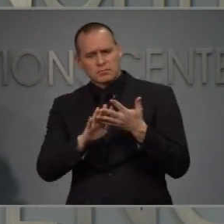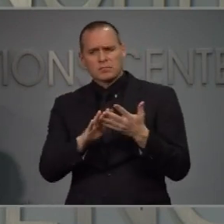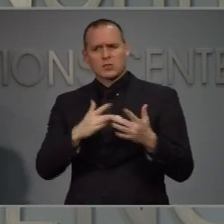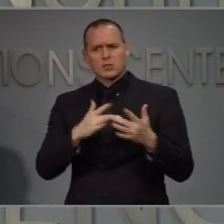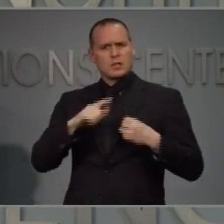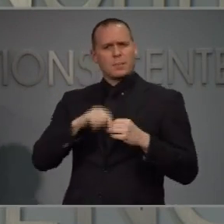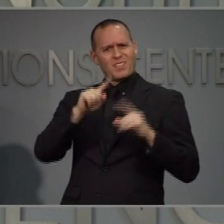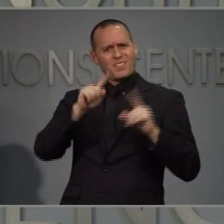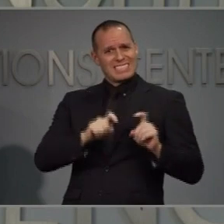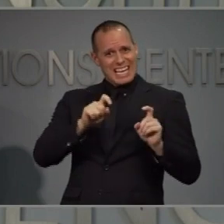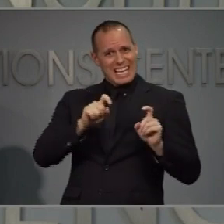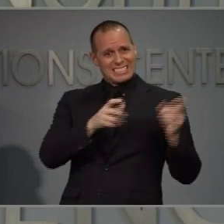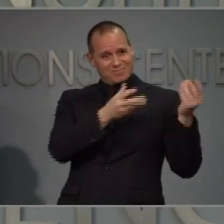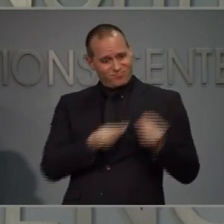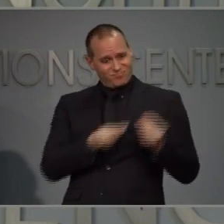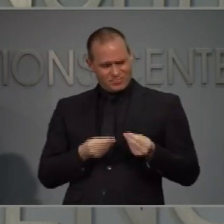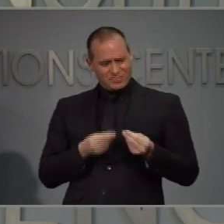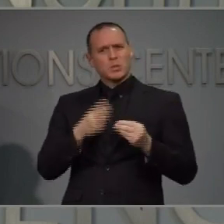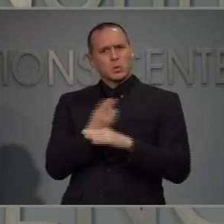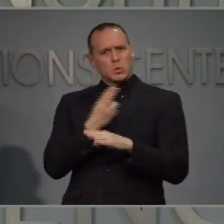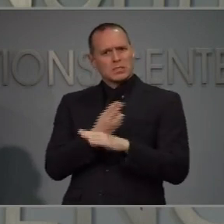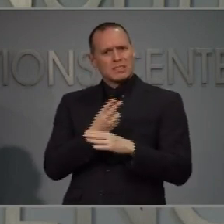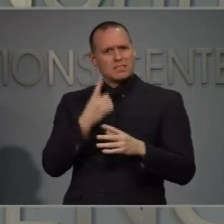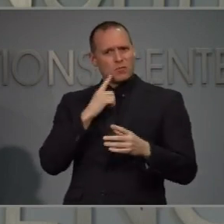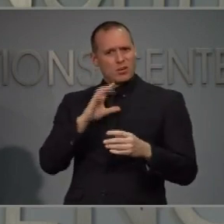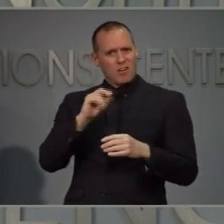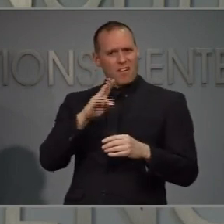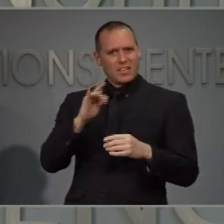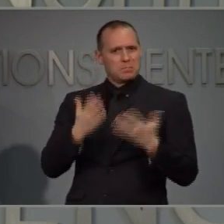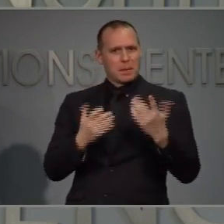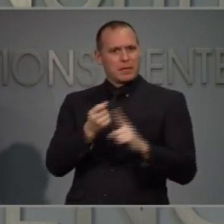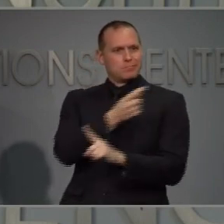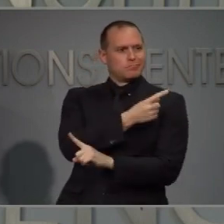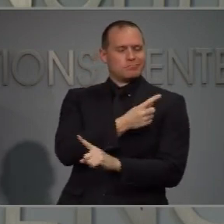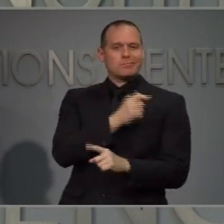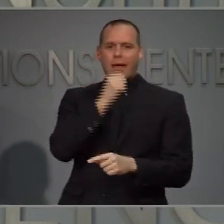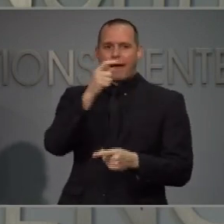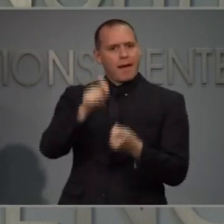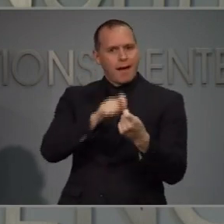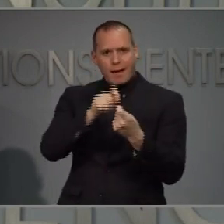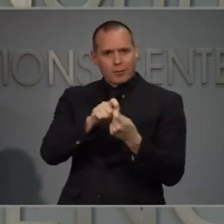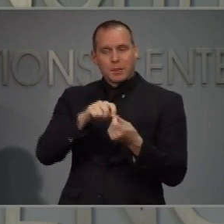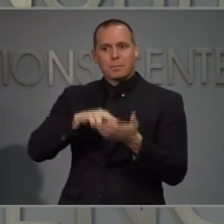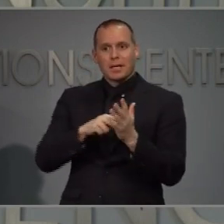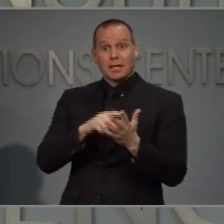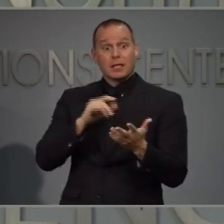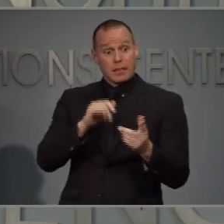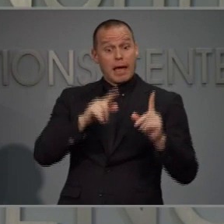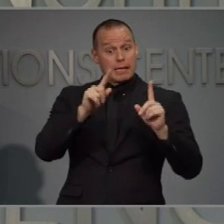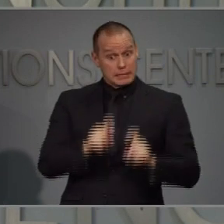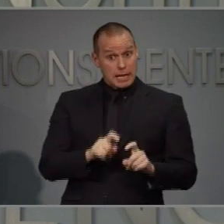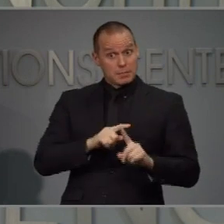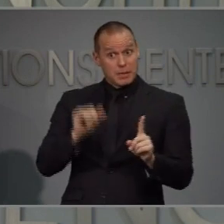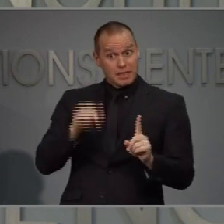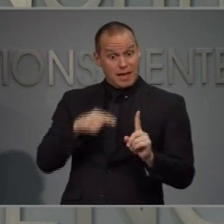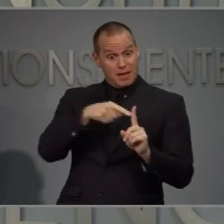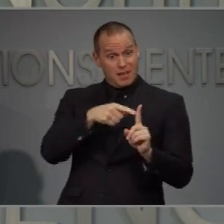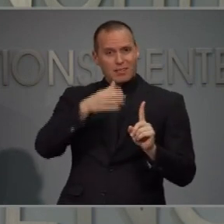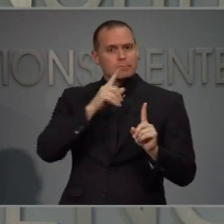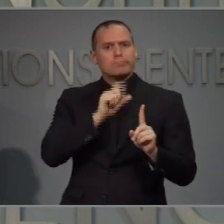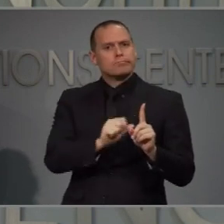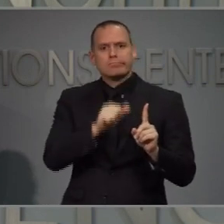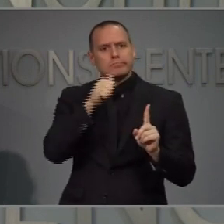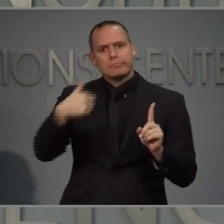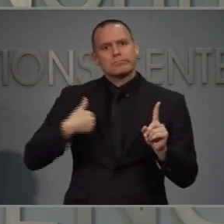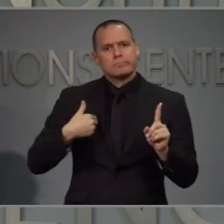they're using for COVID-19 may not be accurate, in that they're receiving negative tests where the patients that they're seeing seem